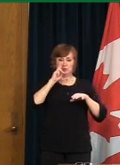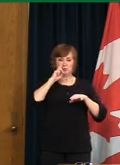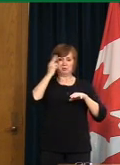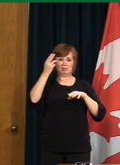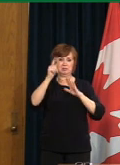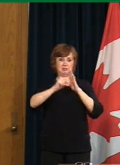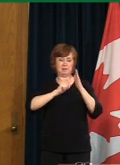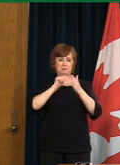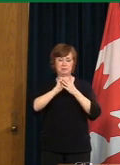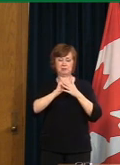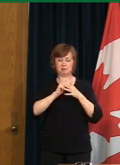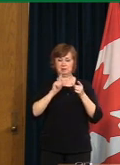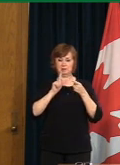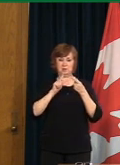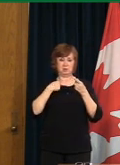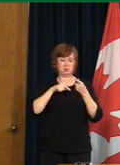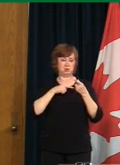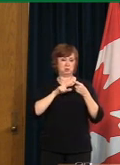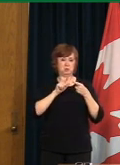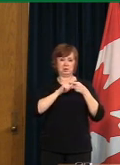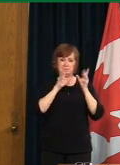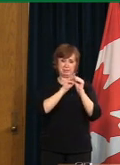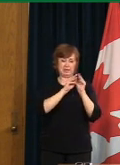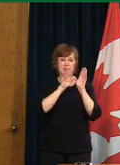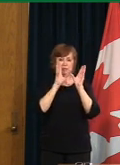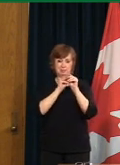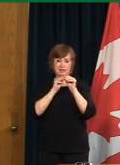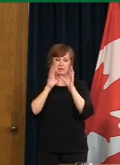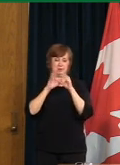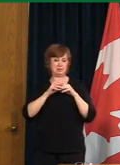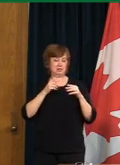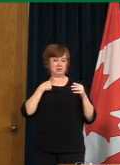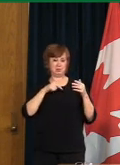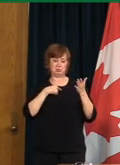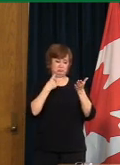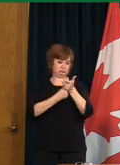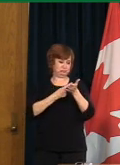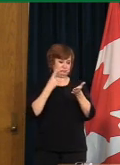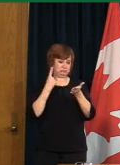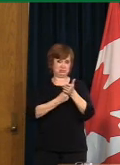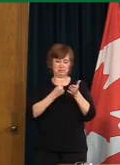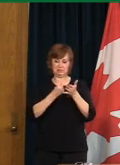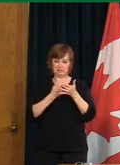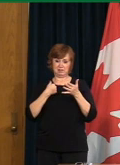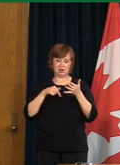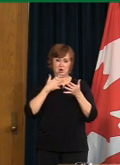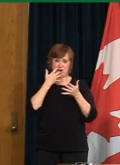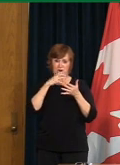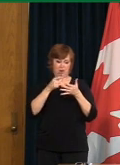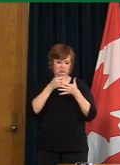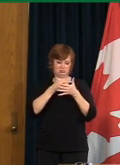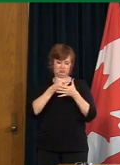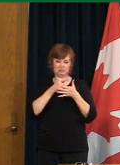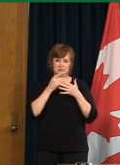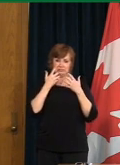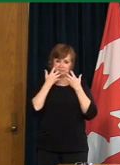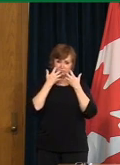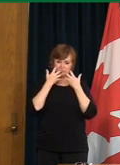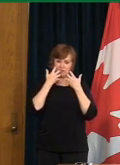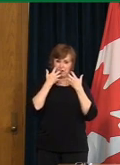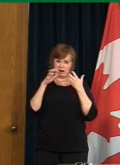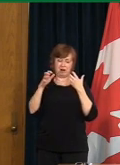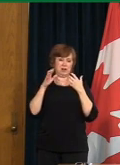our caucus table, our cabinet table with Dr. Shahab, some of the most trying decision points that we have come to